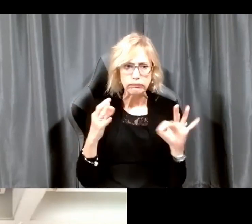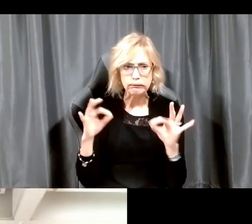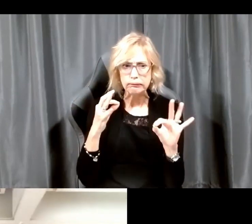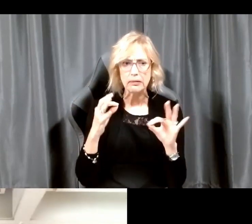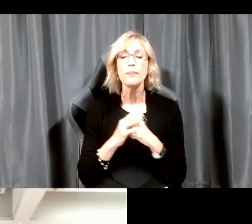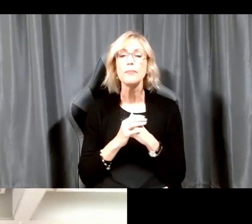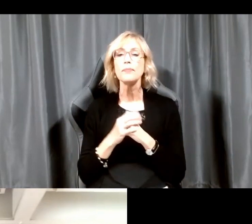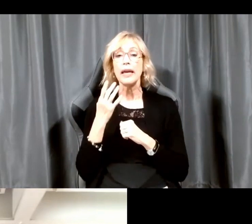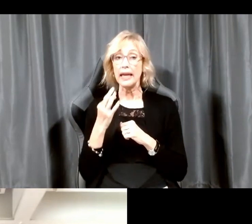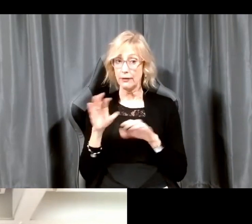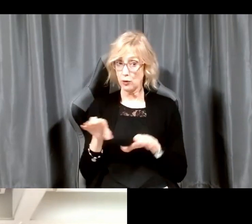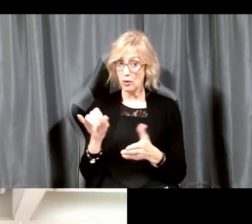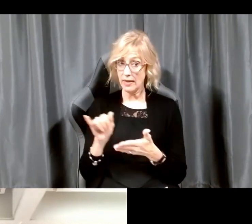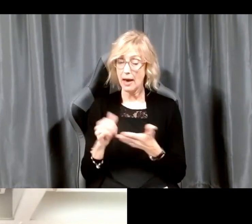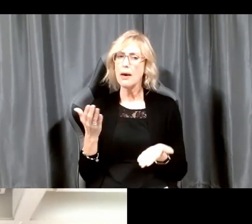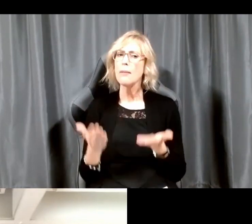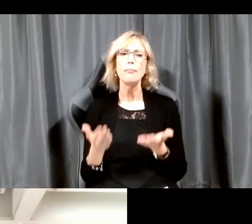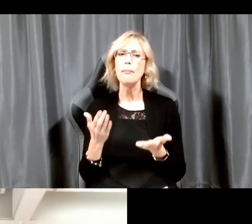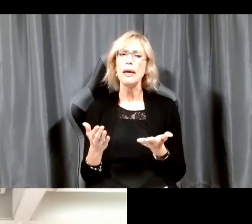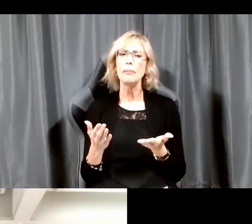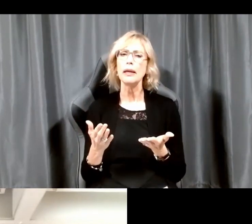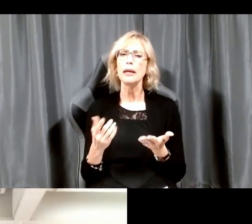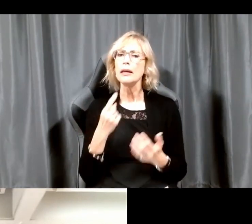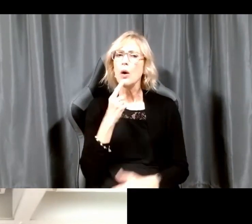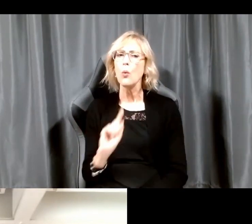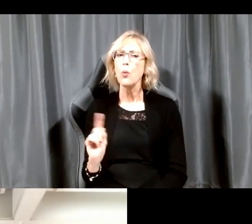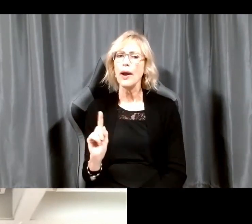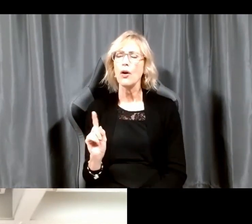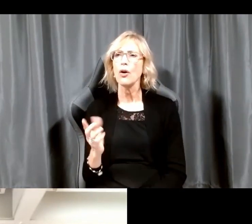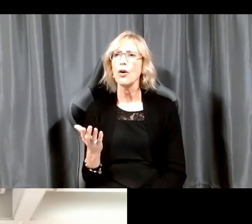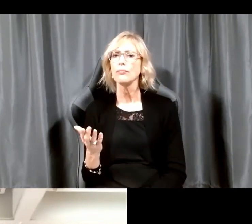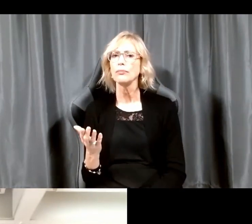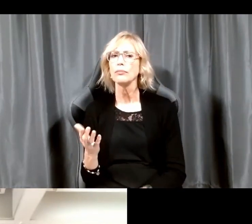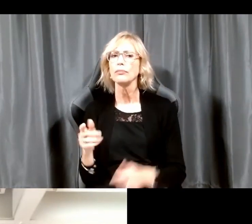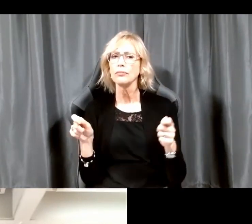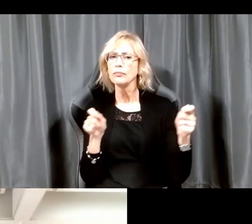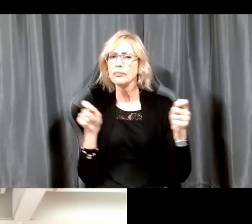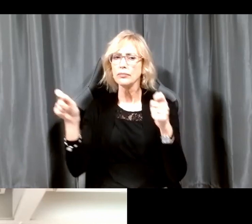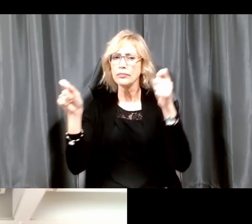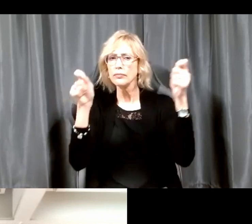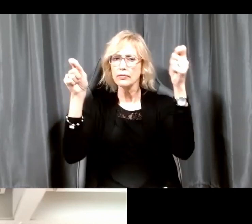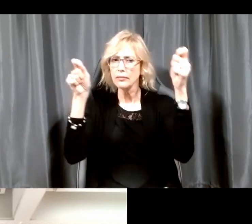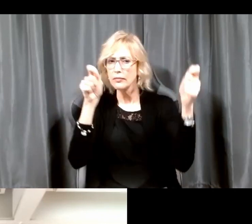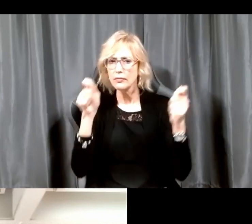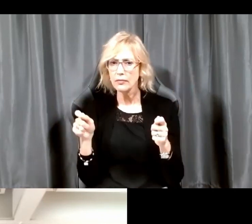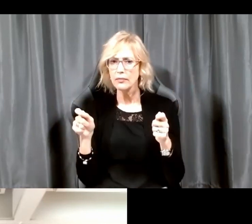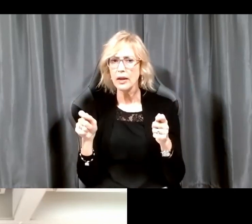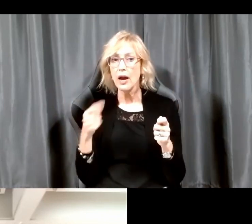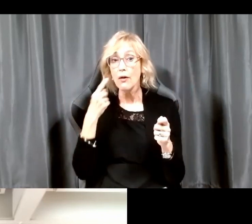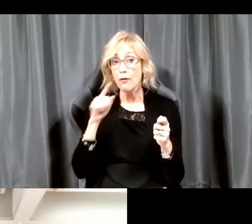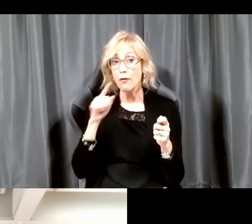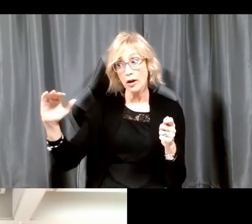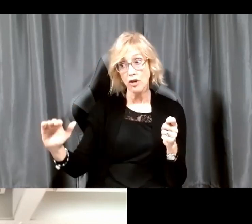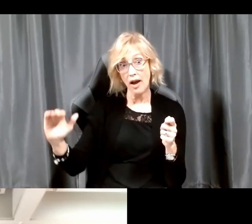you're doing something like that, maybe you could tell us where you would put that felt board in relationship not only to the